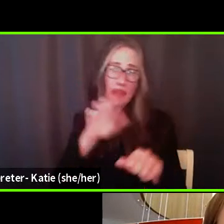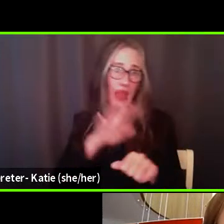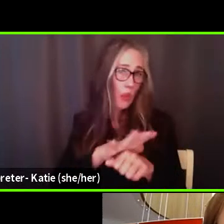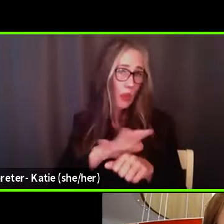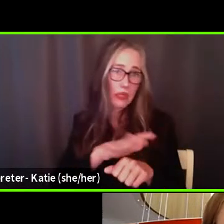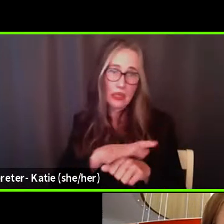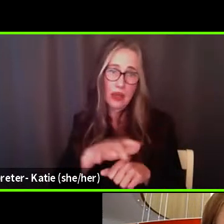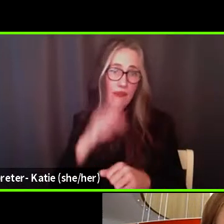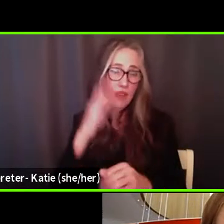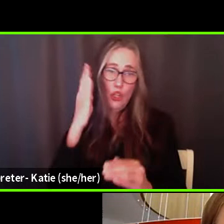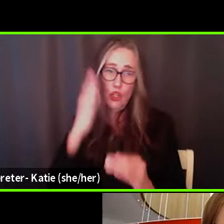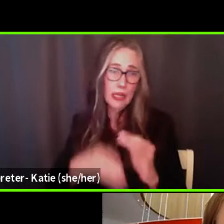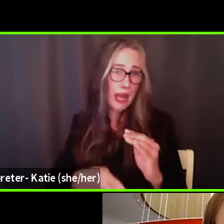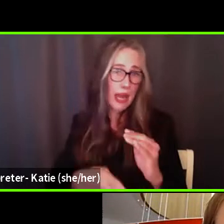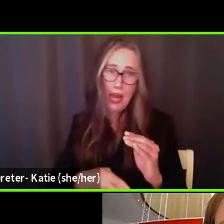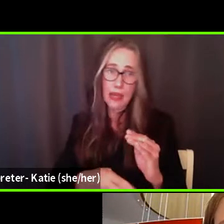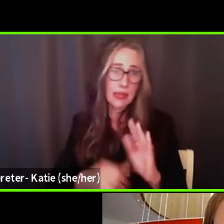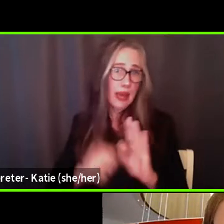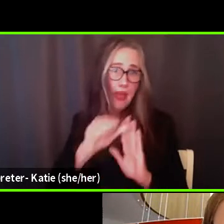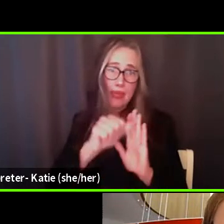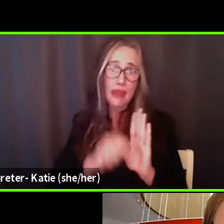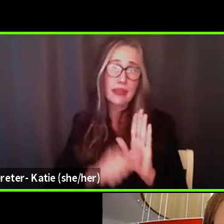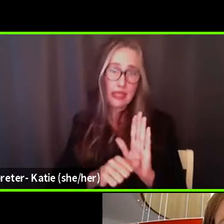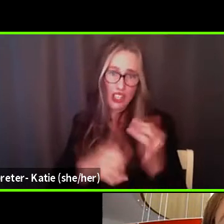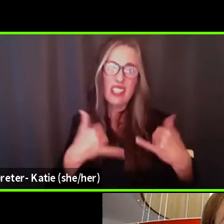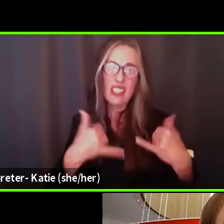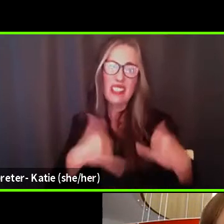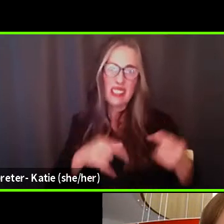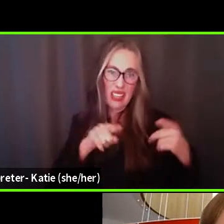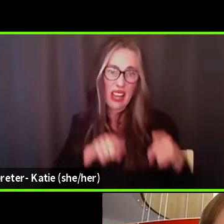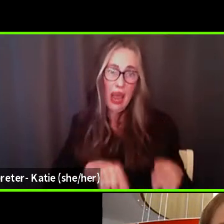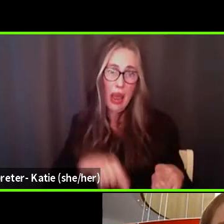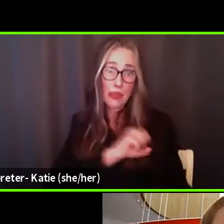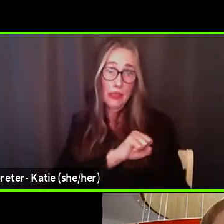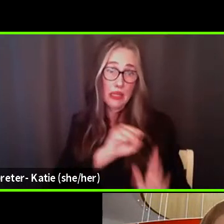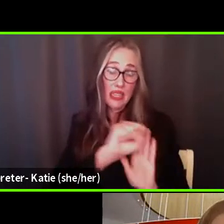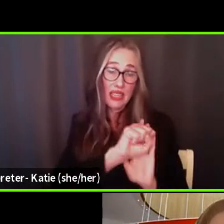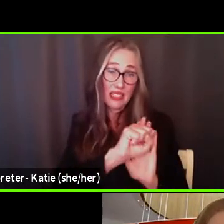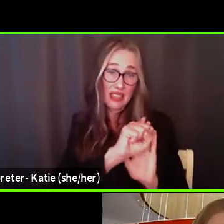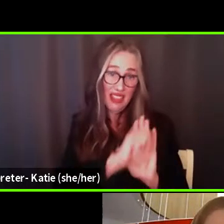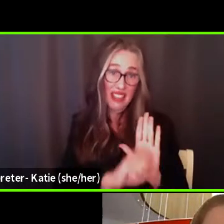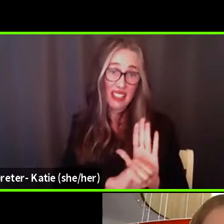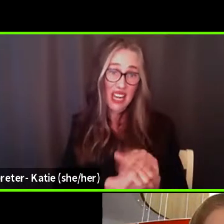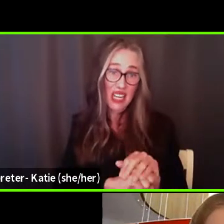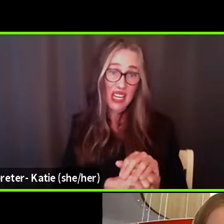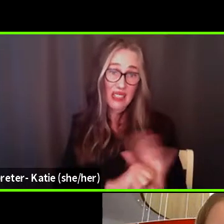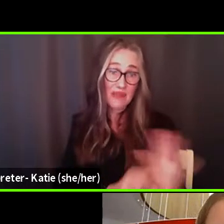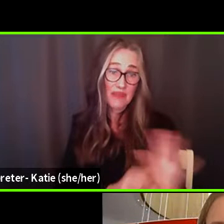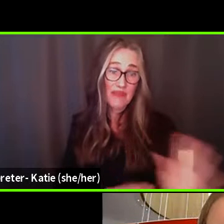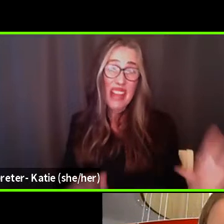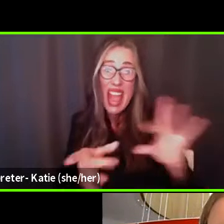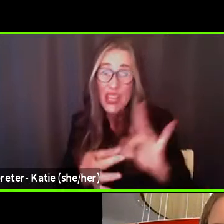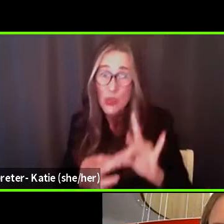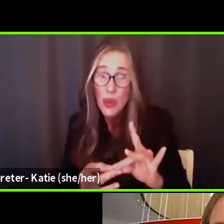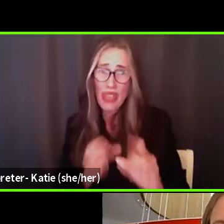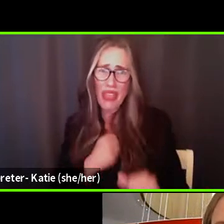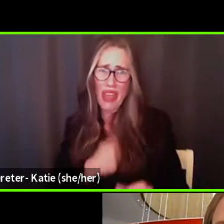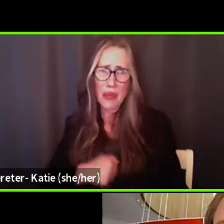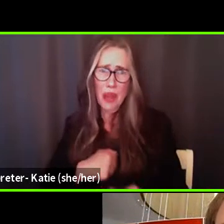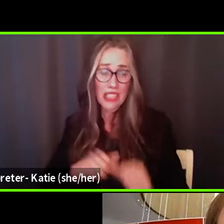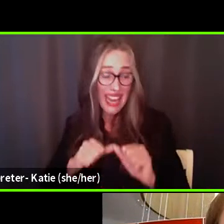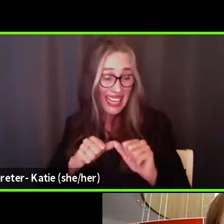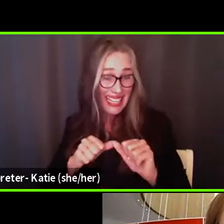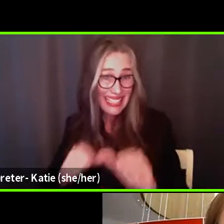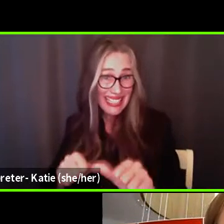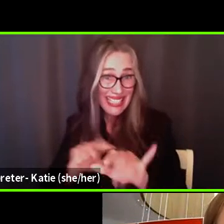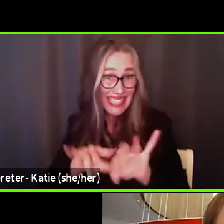end eugenics sterilizations in this state in fact in tandem with this apology and continuing up until